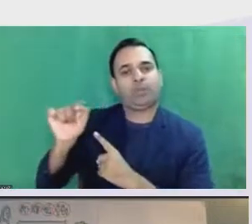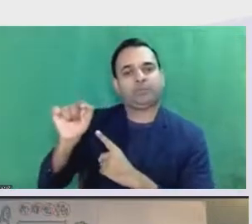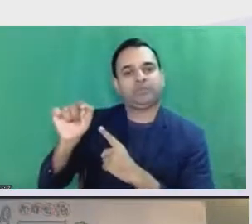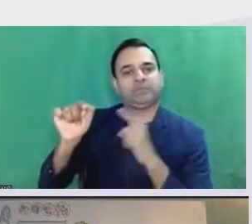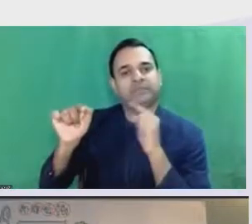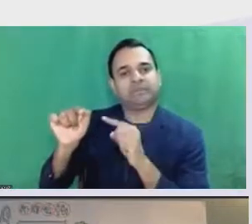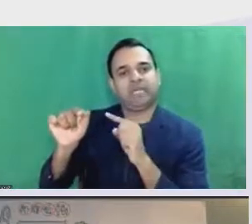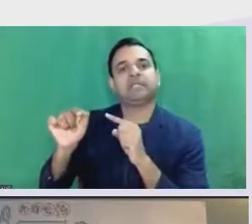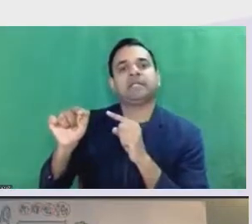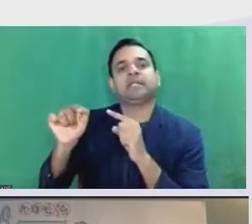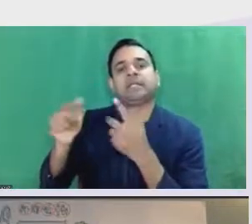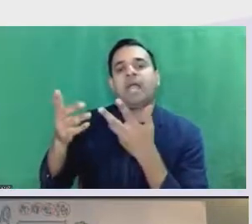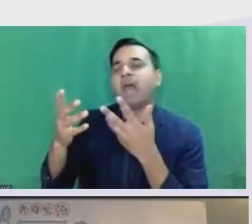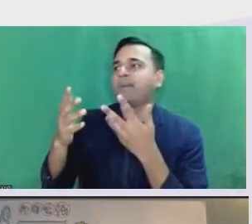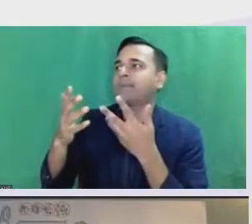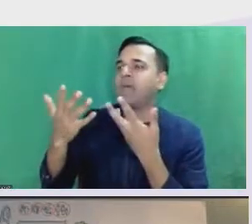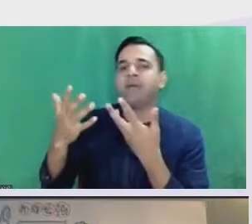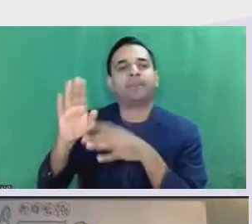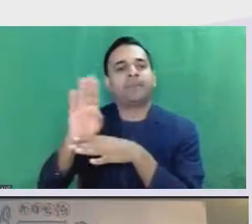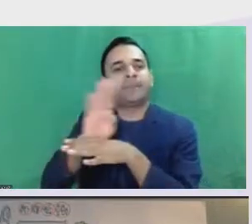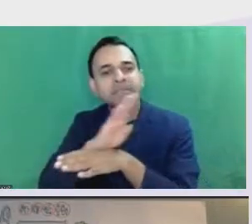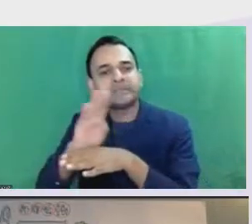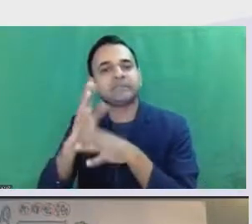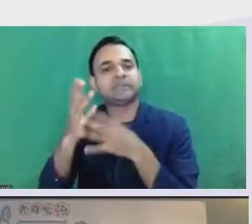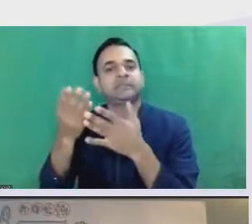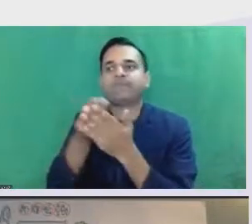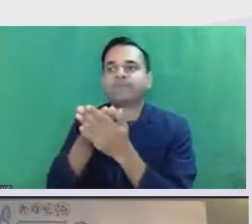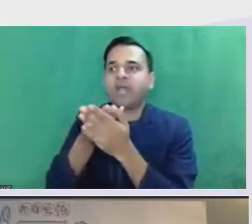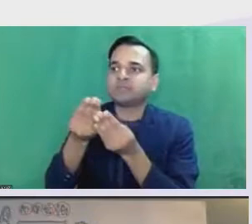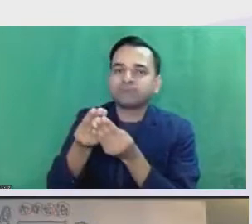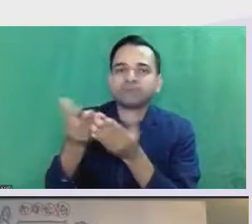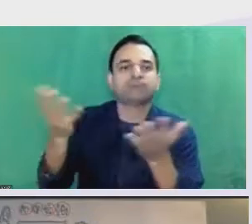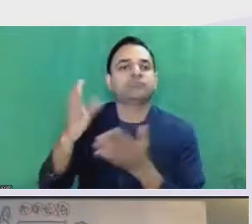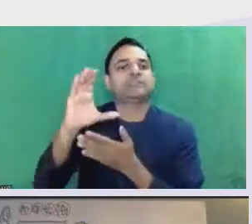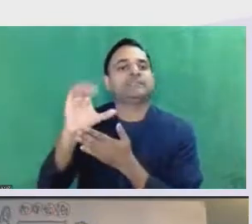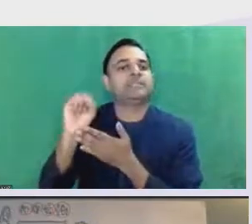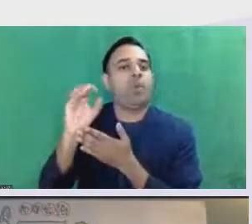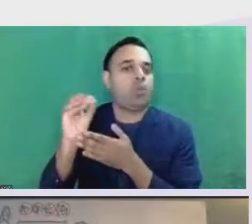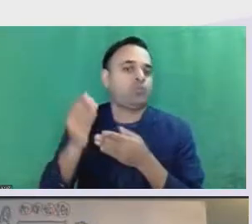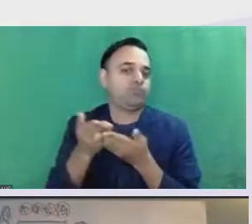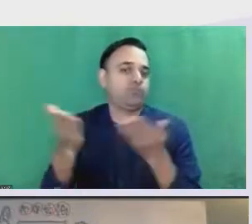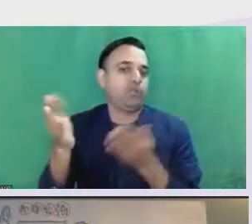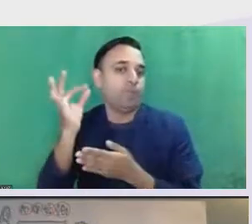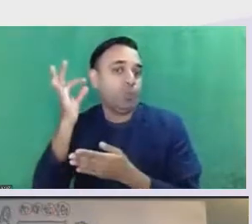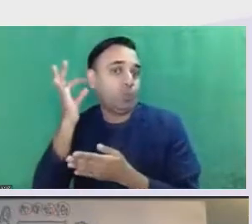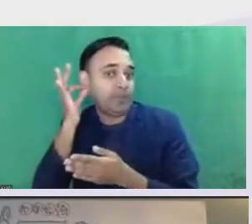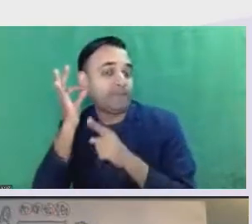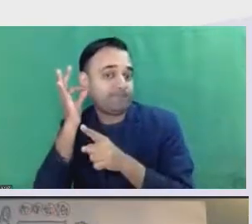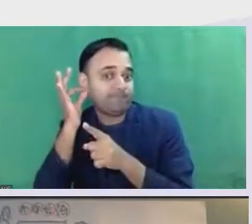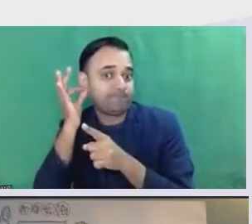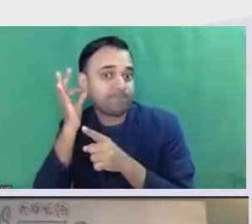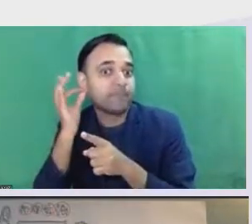women. So that's one big difference. The other ones, and you will want to focus on that too, is to set